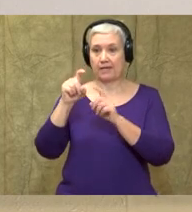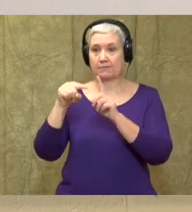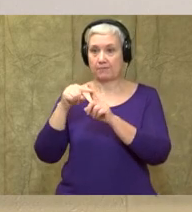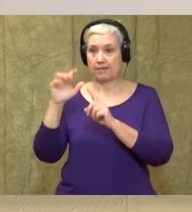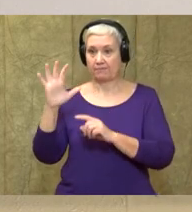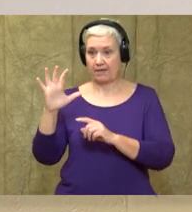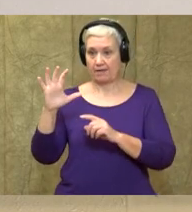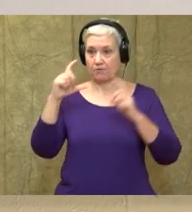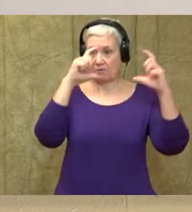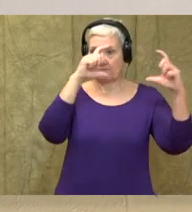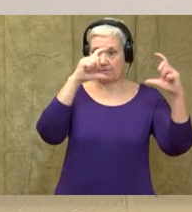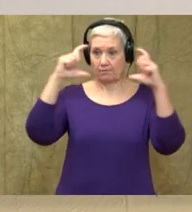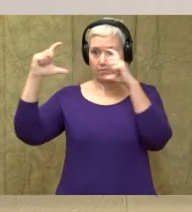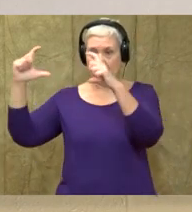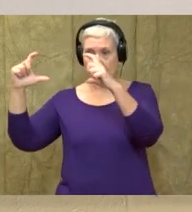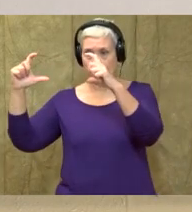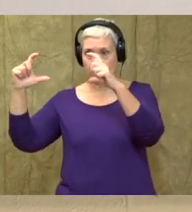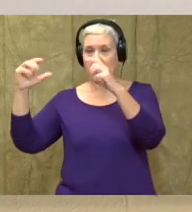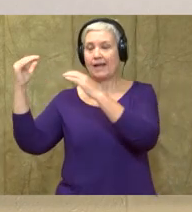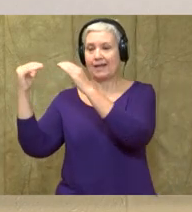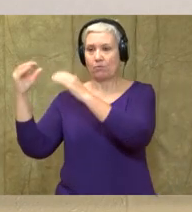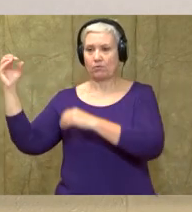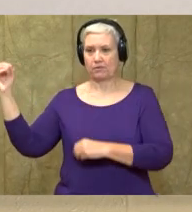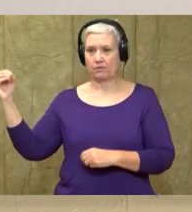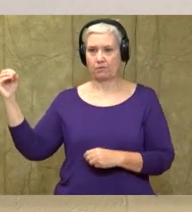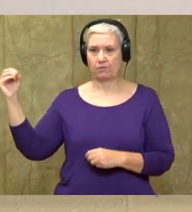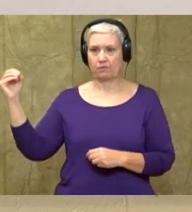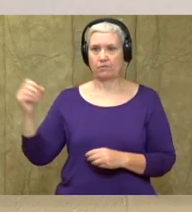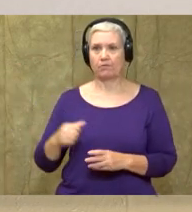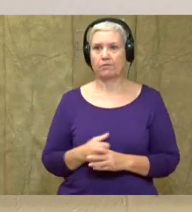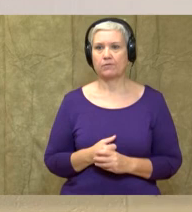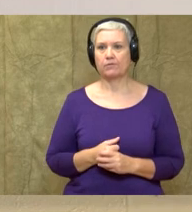x plus 5, is equal to 0,